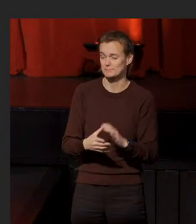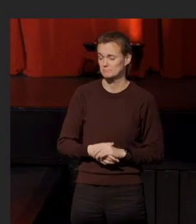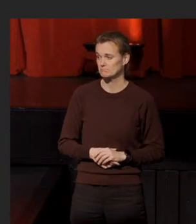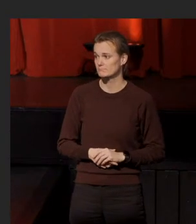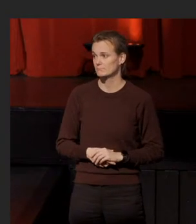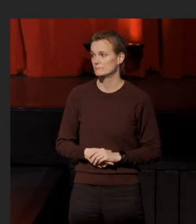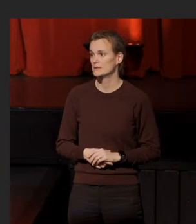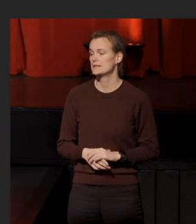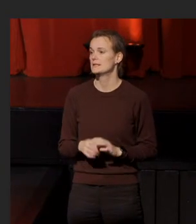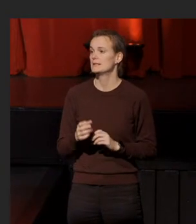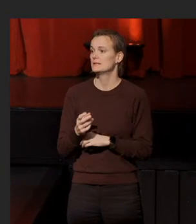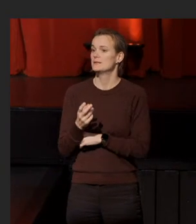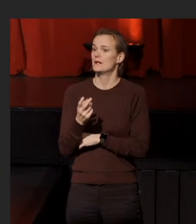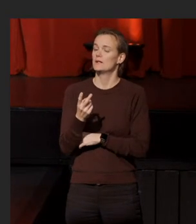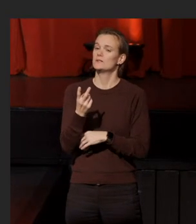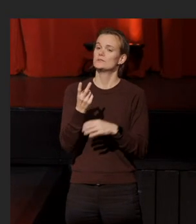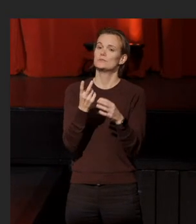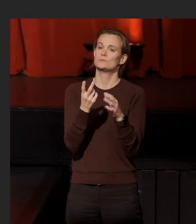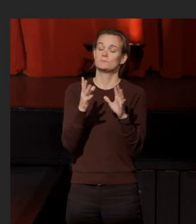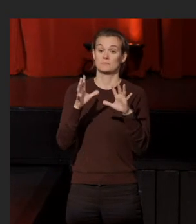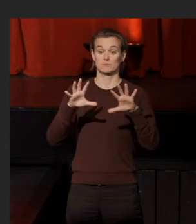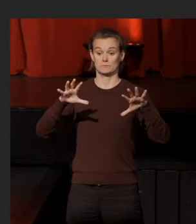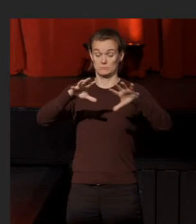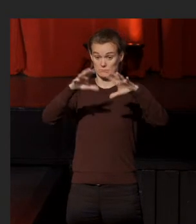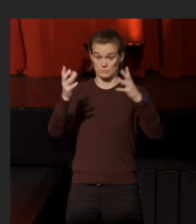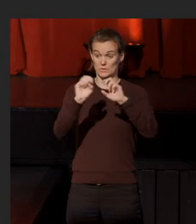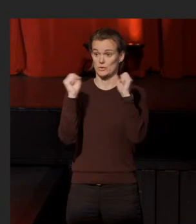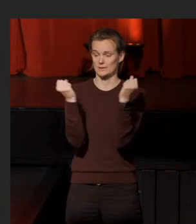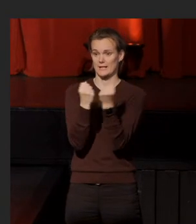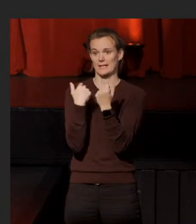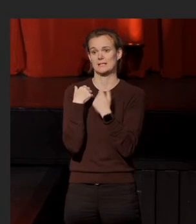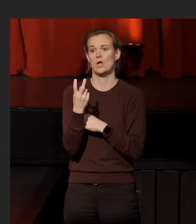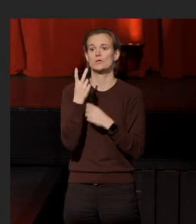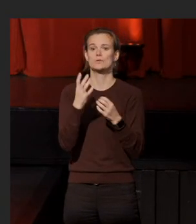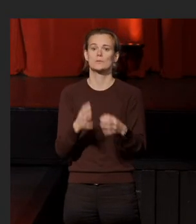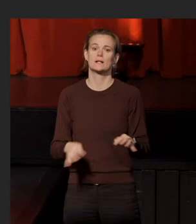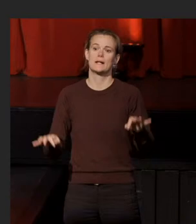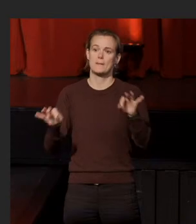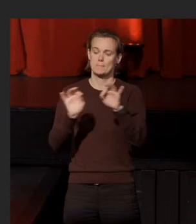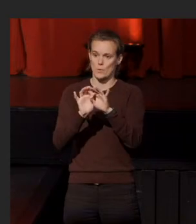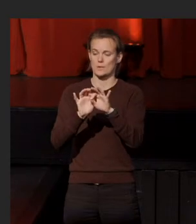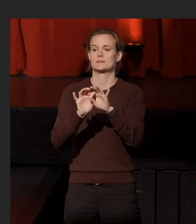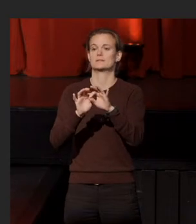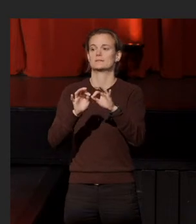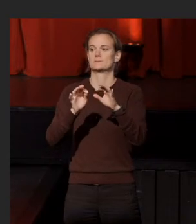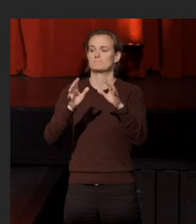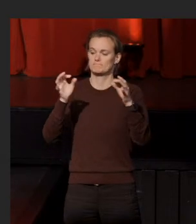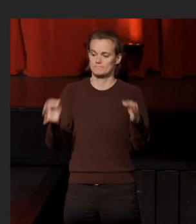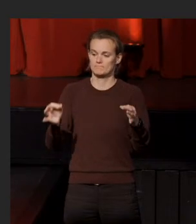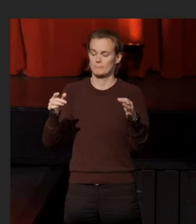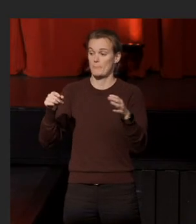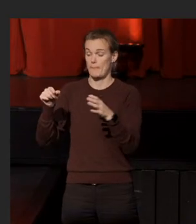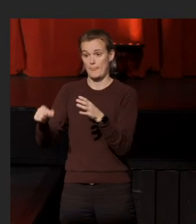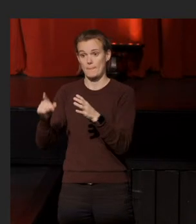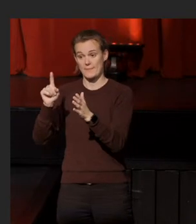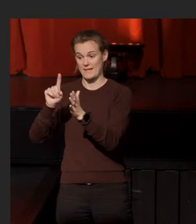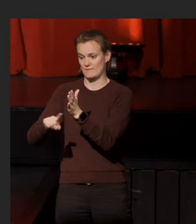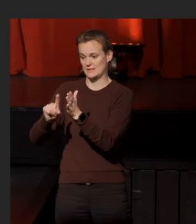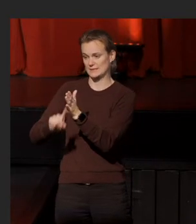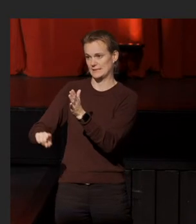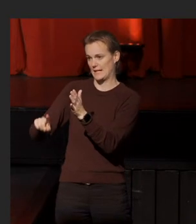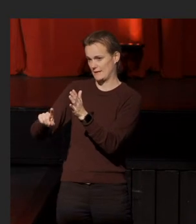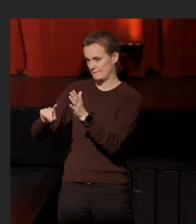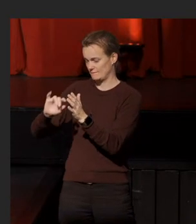important institutions in society that we need to flag here. One is investigative journalism, and the other is centers of